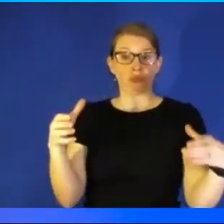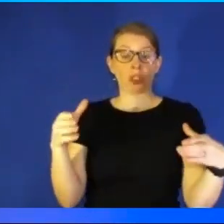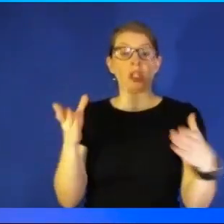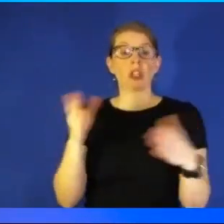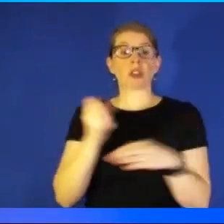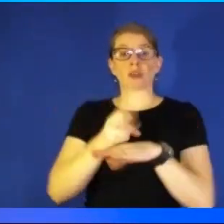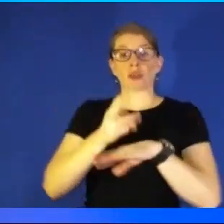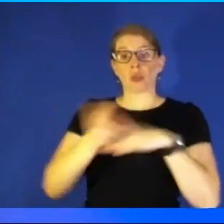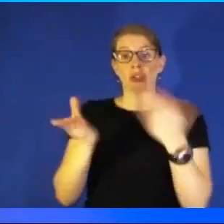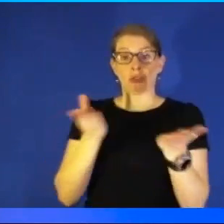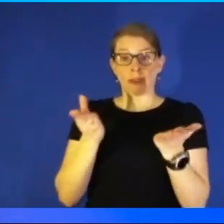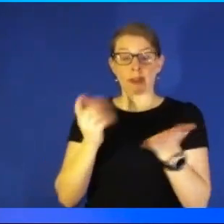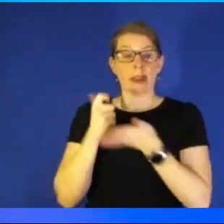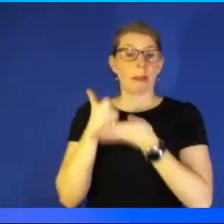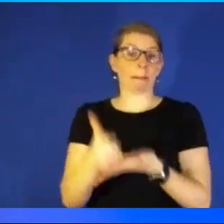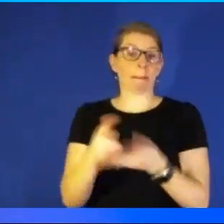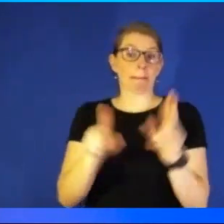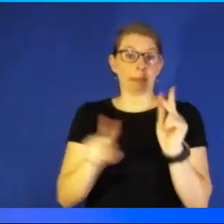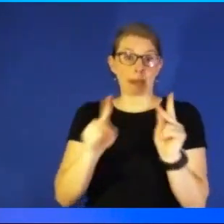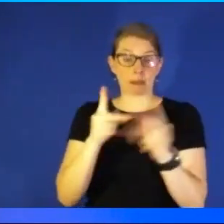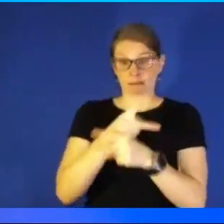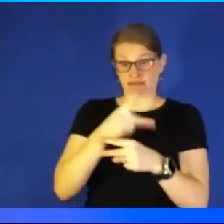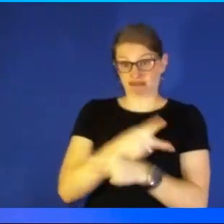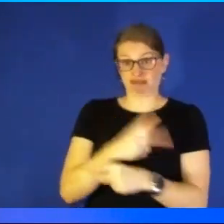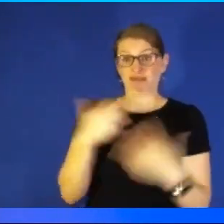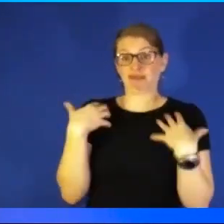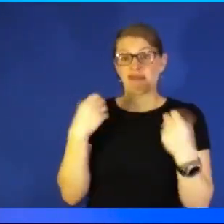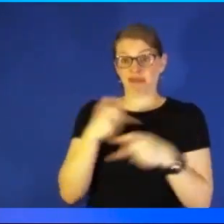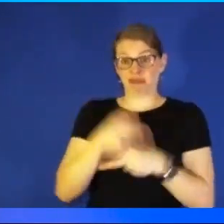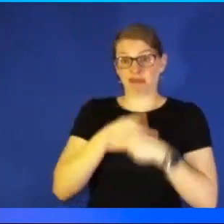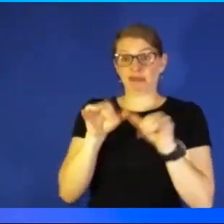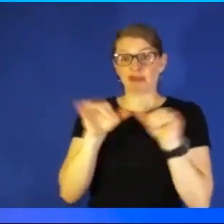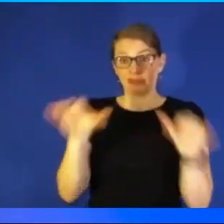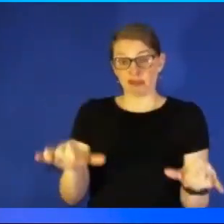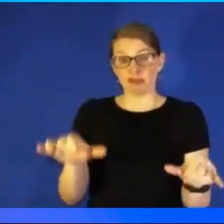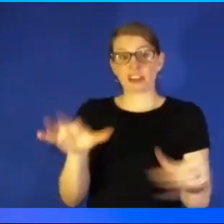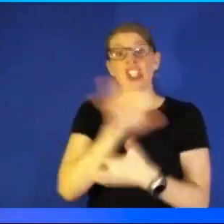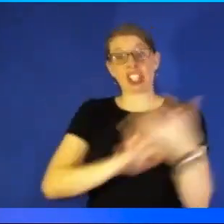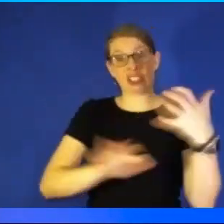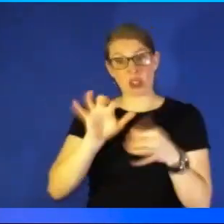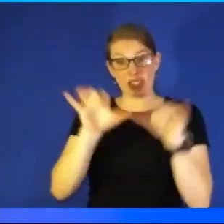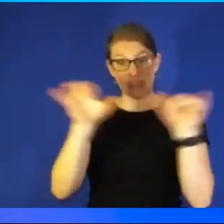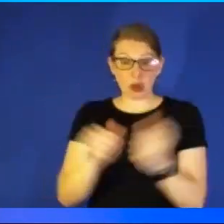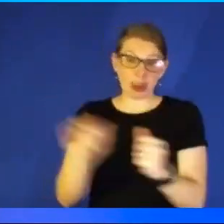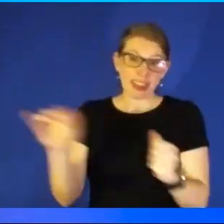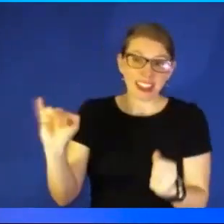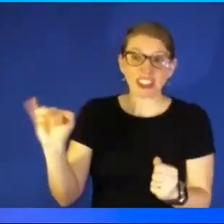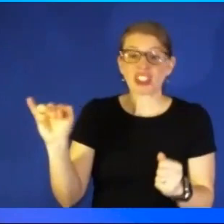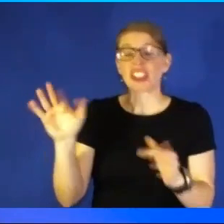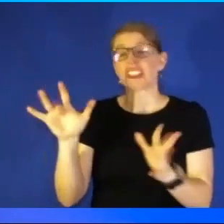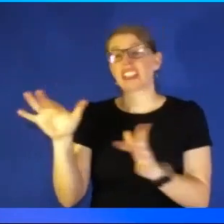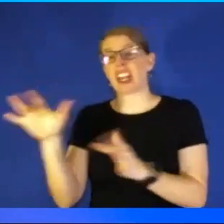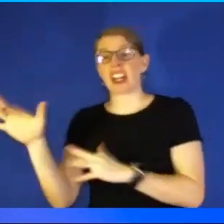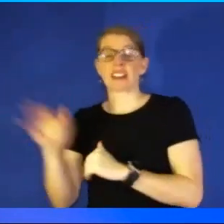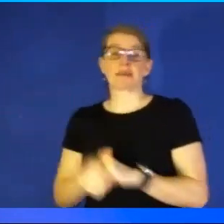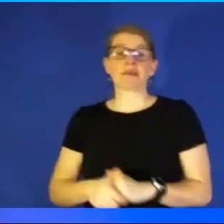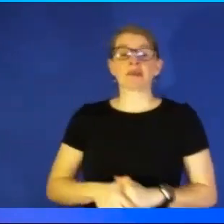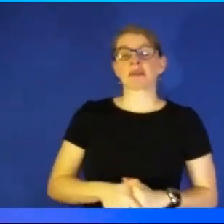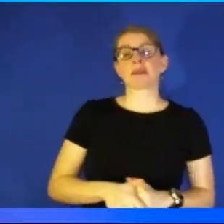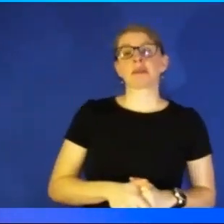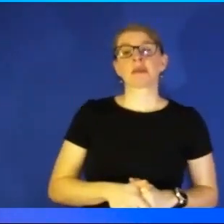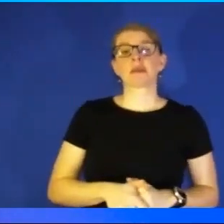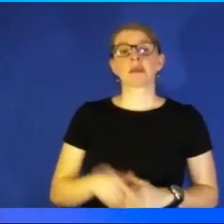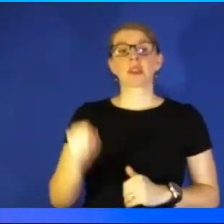help people navigate the healthcare system. It's a confusing system with insurance and all of that. So we